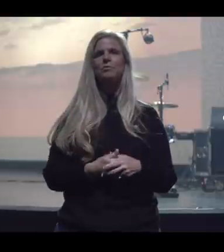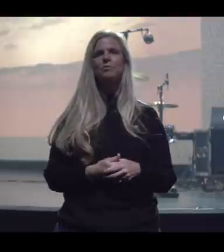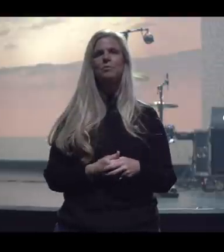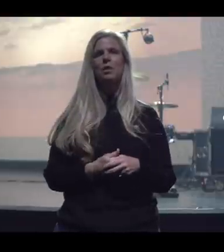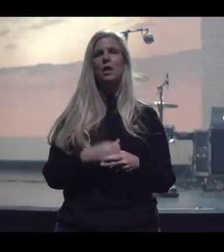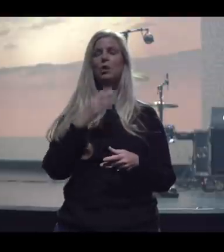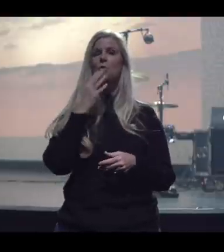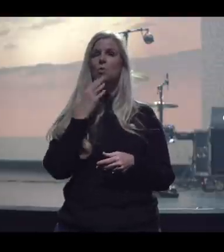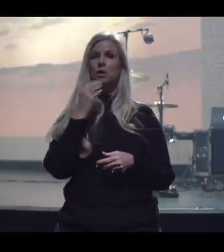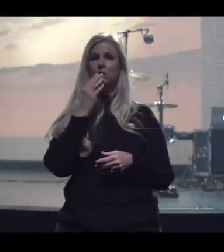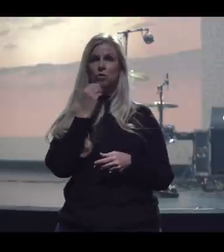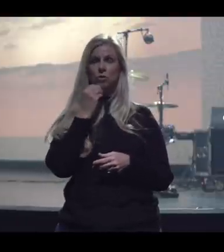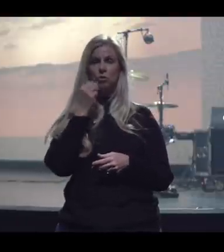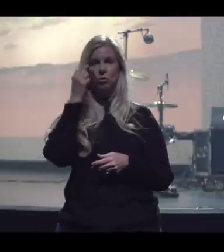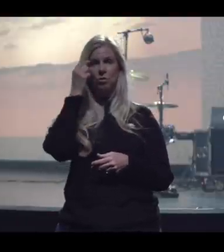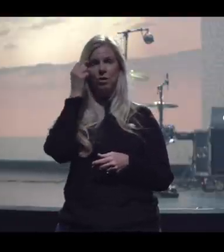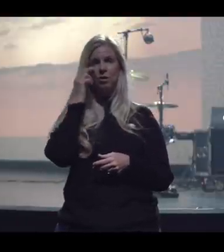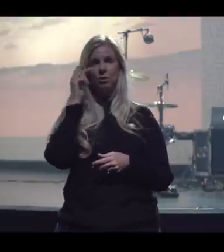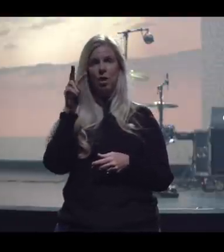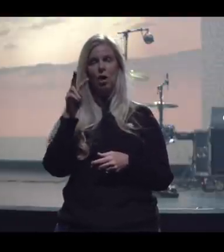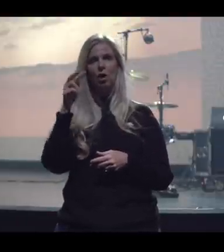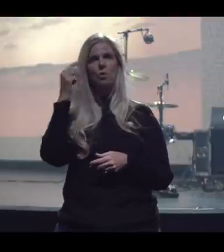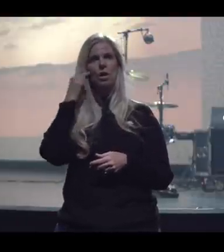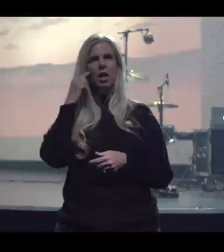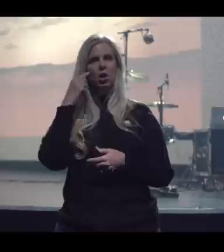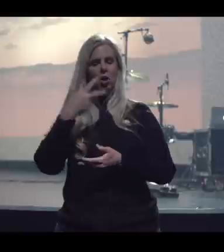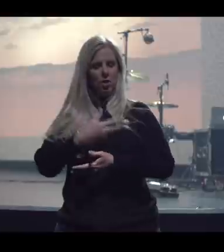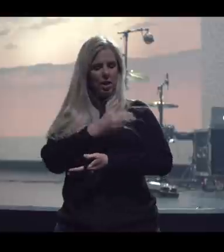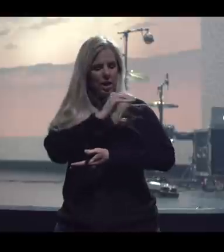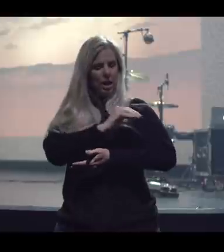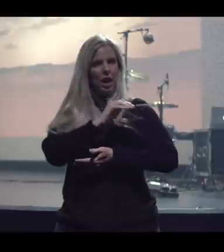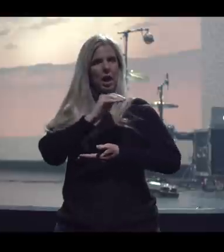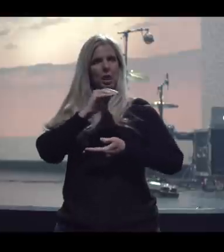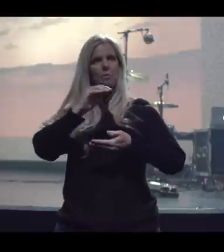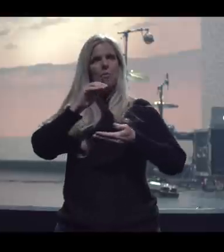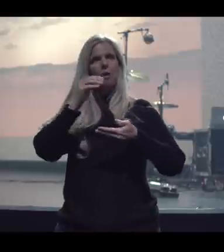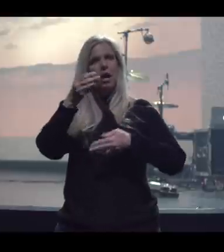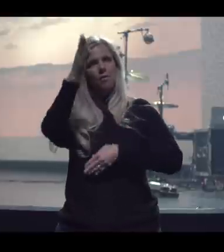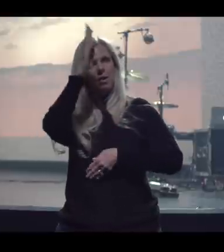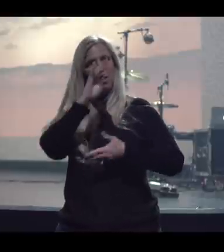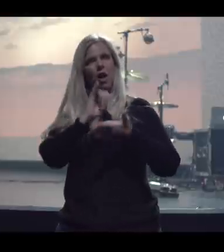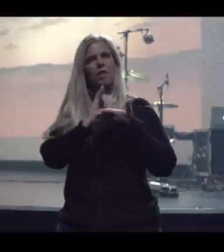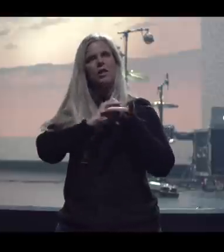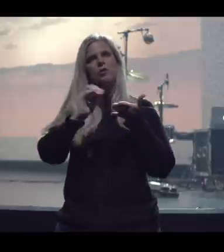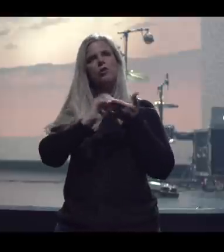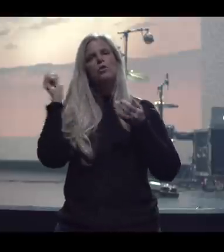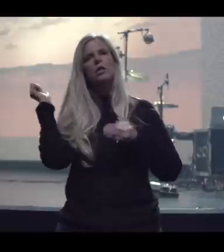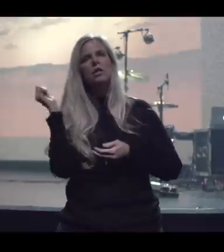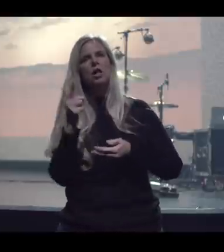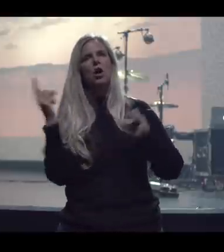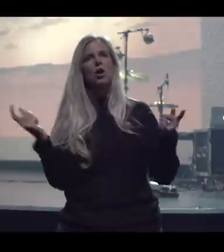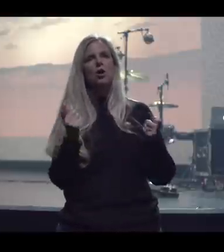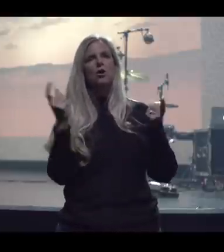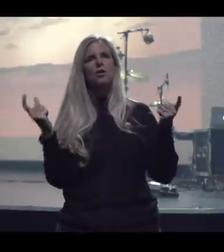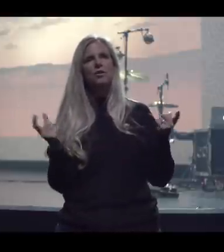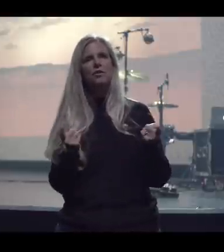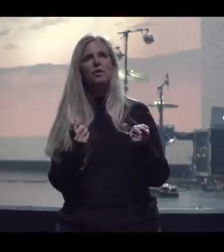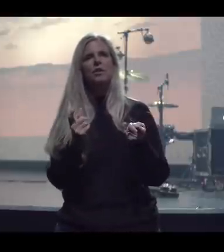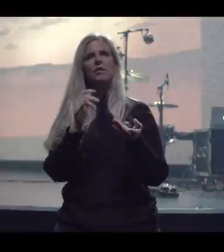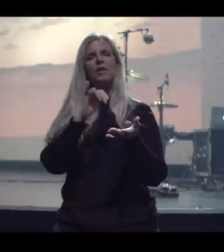When they heard the Lamb of God that takes away the sin of the world, they thought, ah, that's the Passover